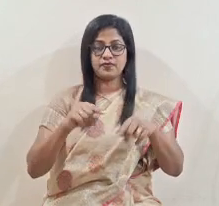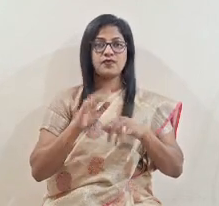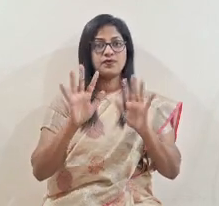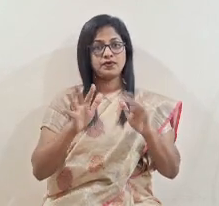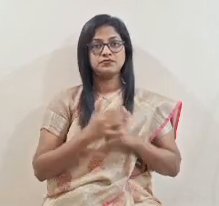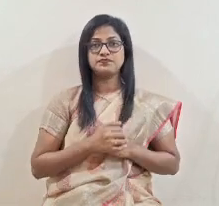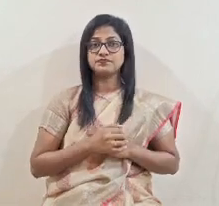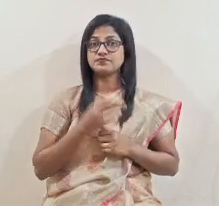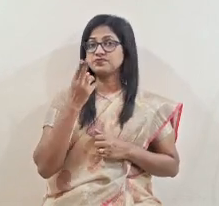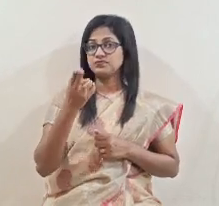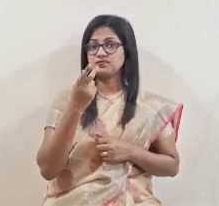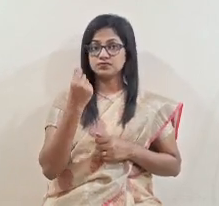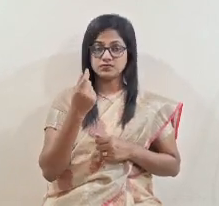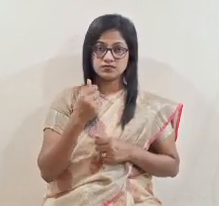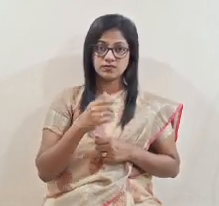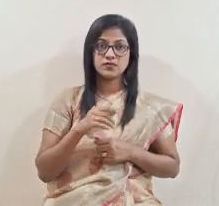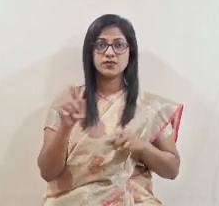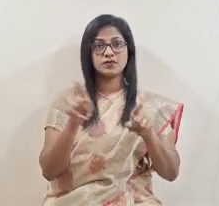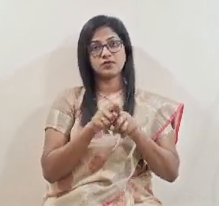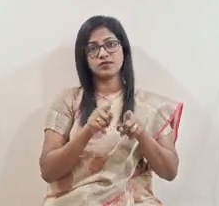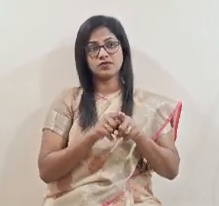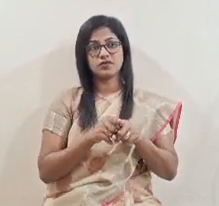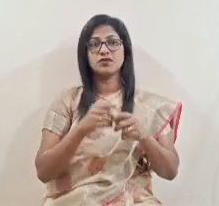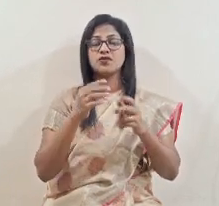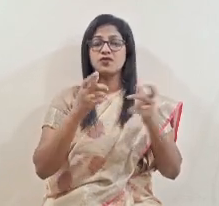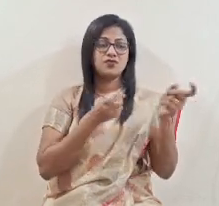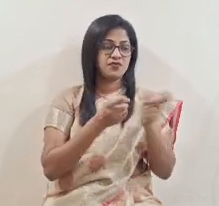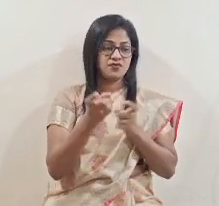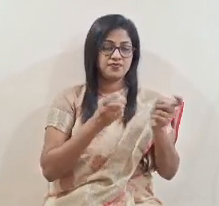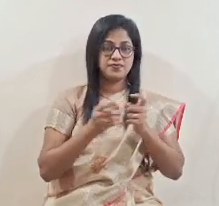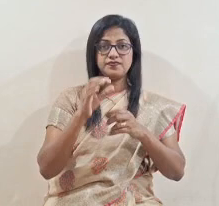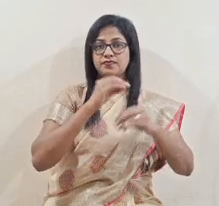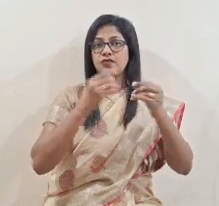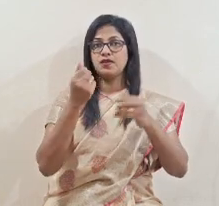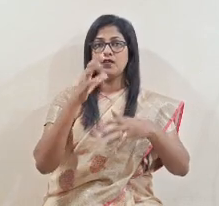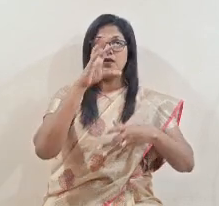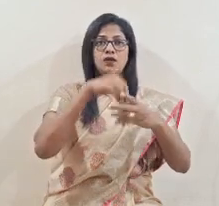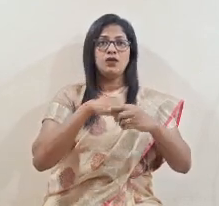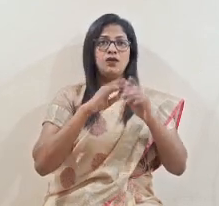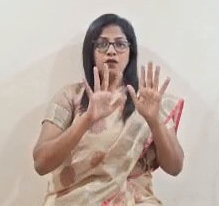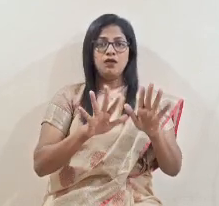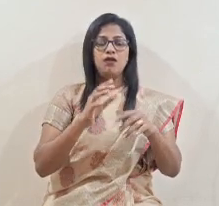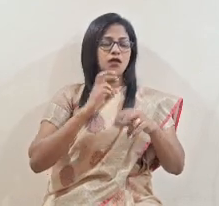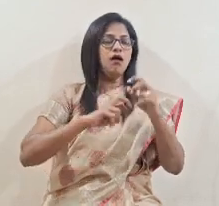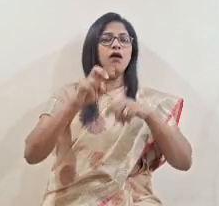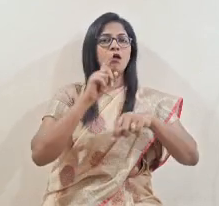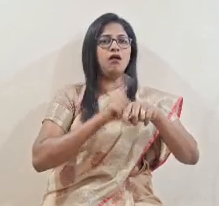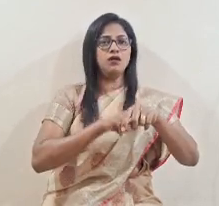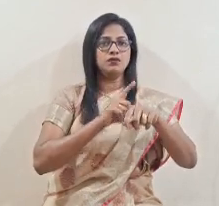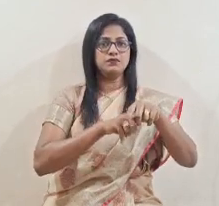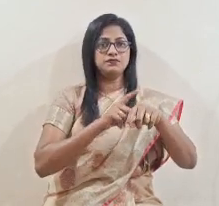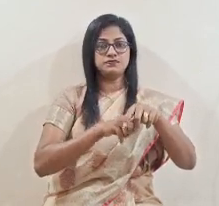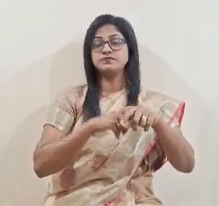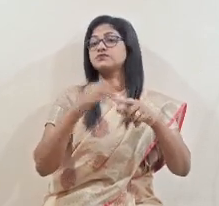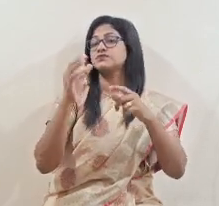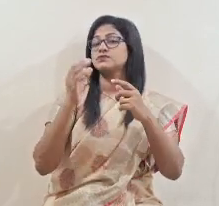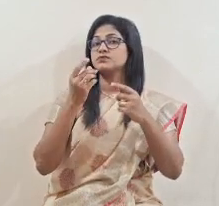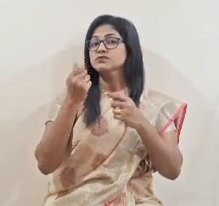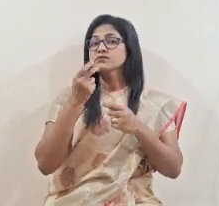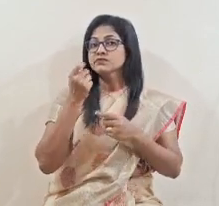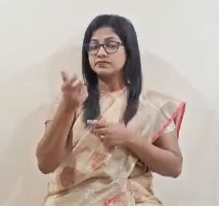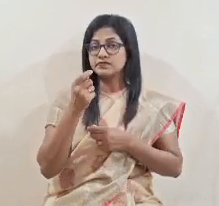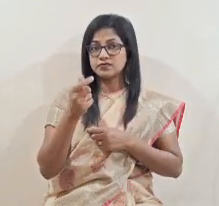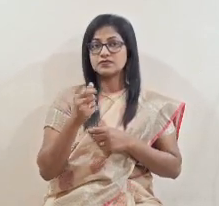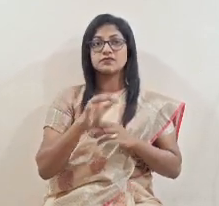Coming to the ticket fare is also compared with the operating cost, since travel time and ticket fare are 2 factors based on which the captive